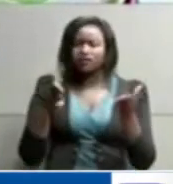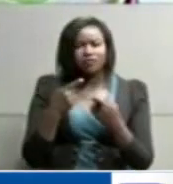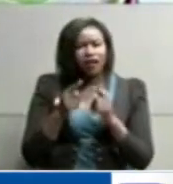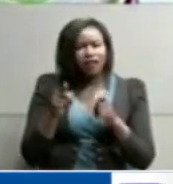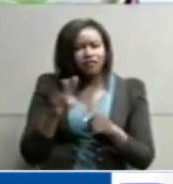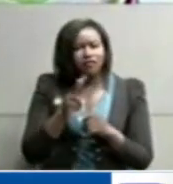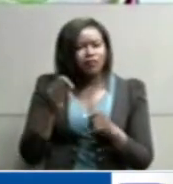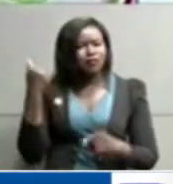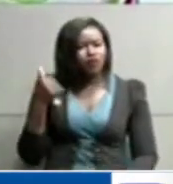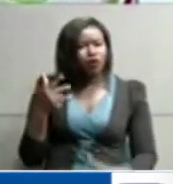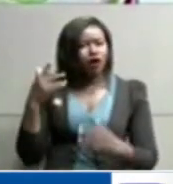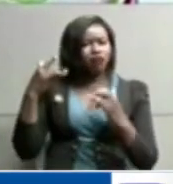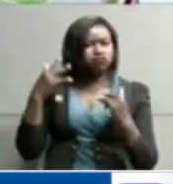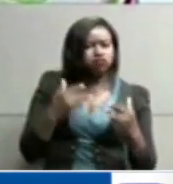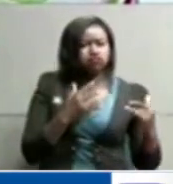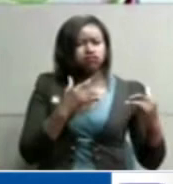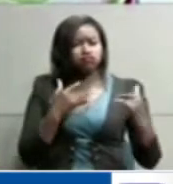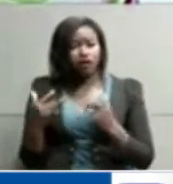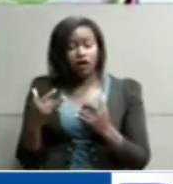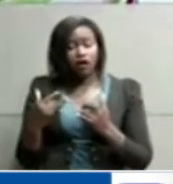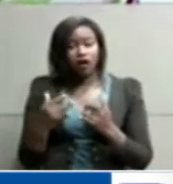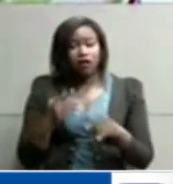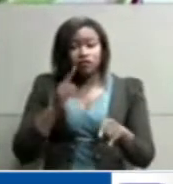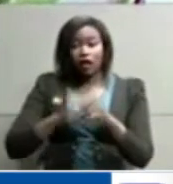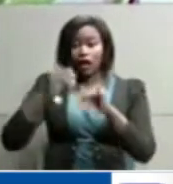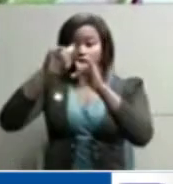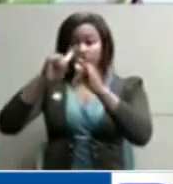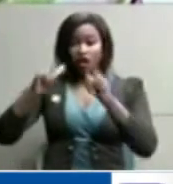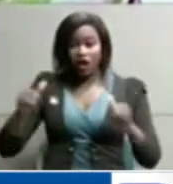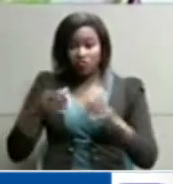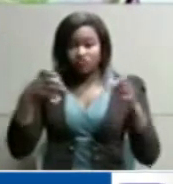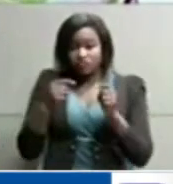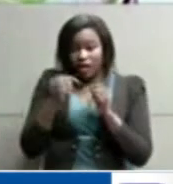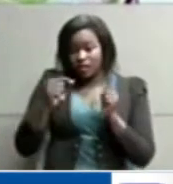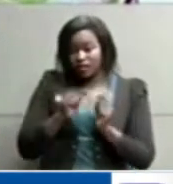war, if the camp was attacked,